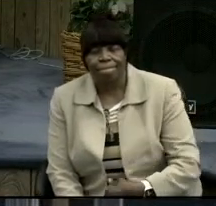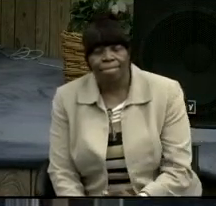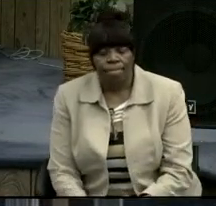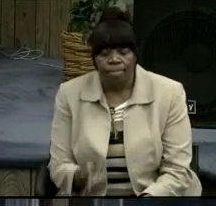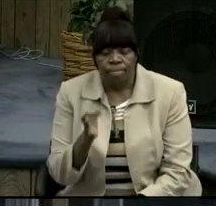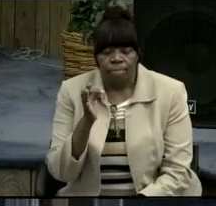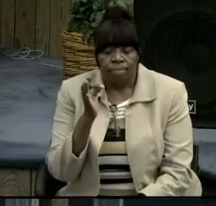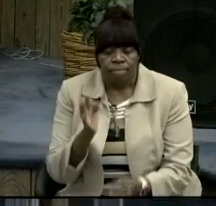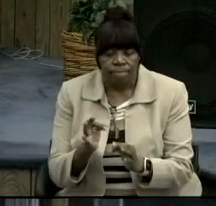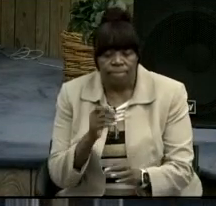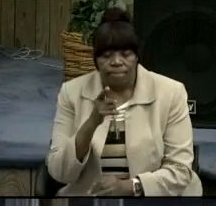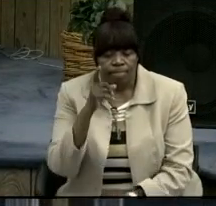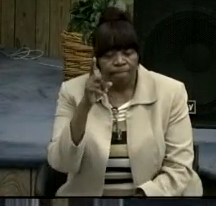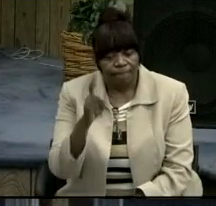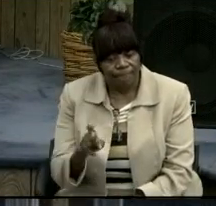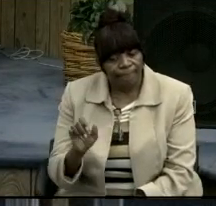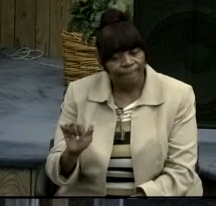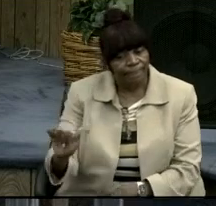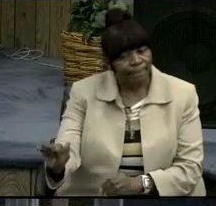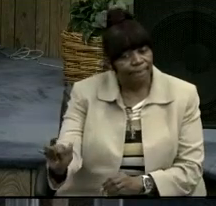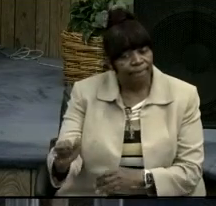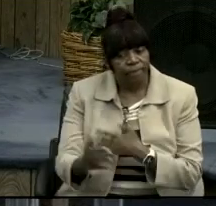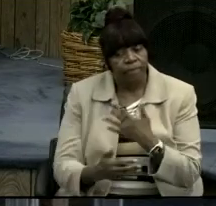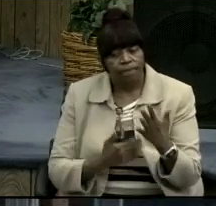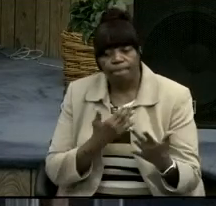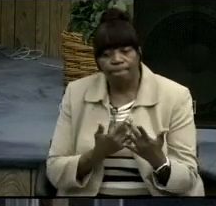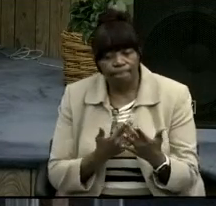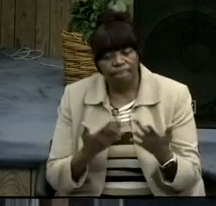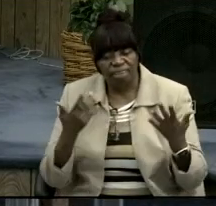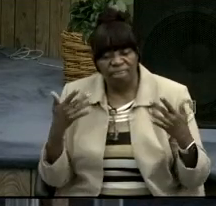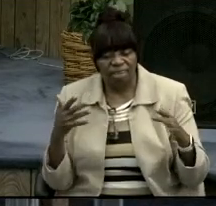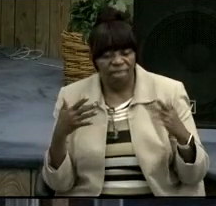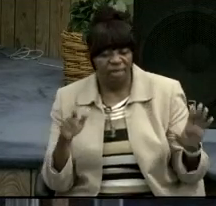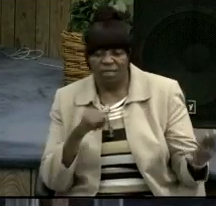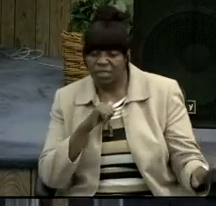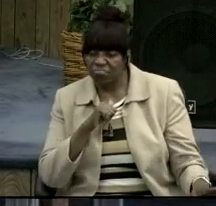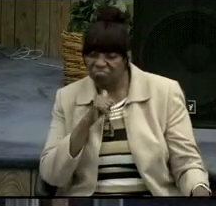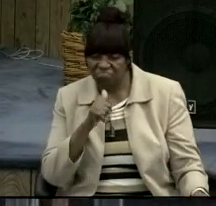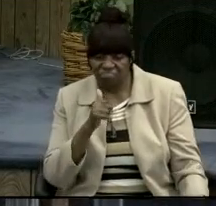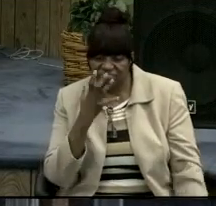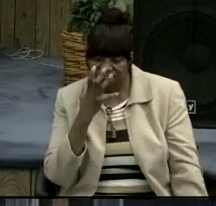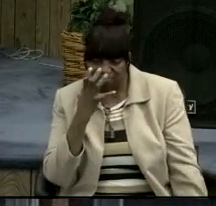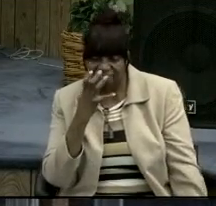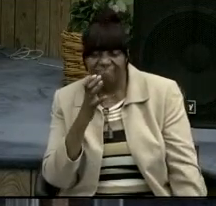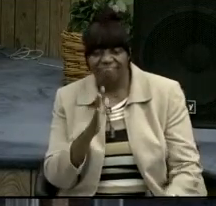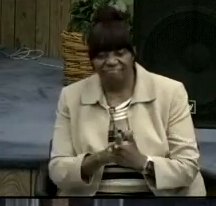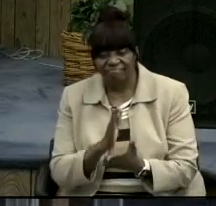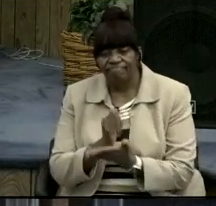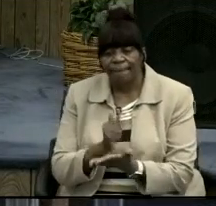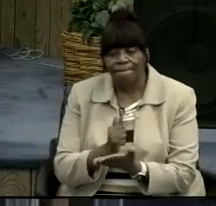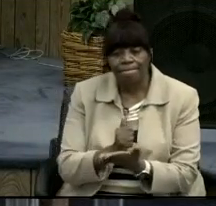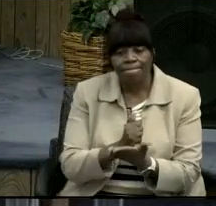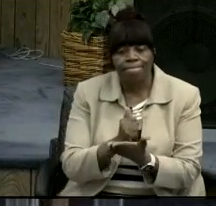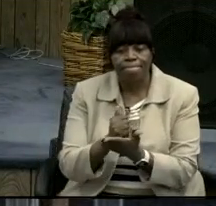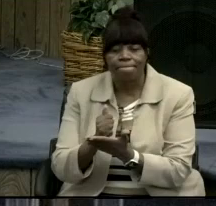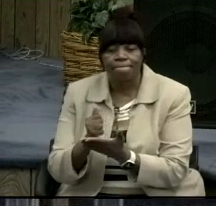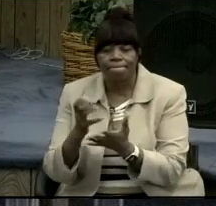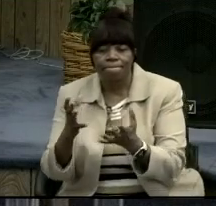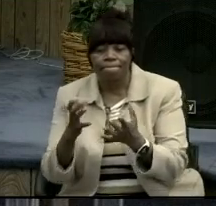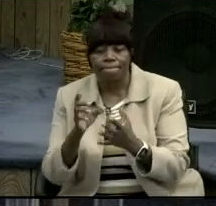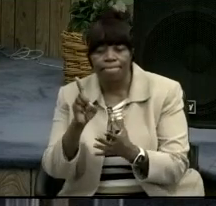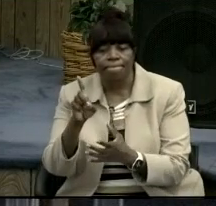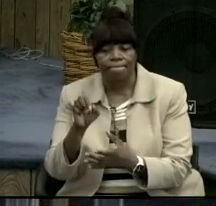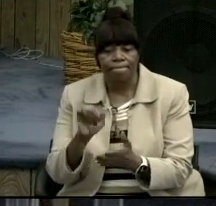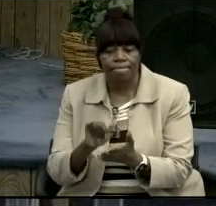to pass, then amen. Amen, amen. But I want you to do that. It's going to be a little